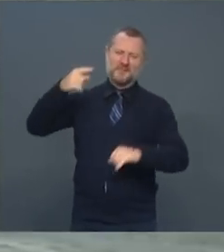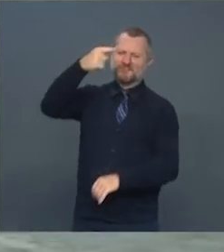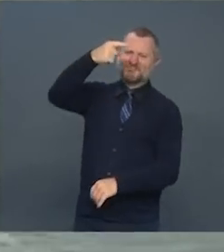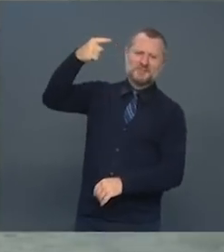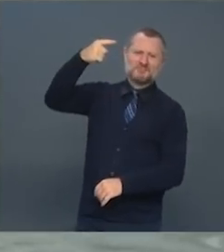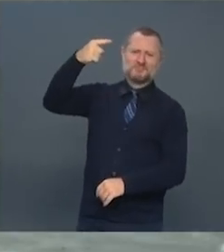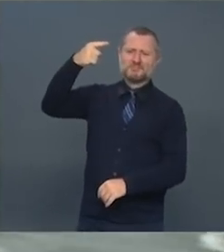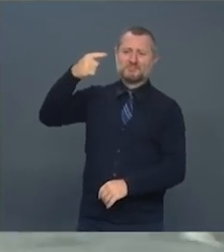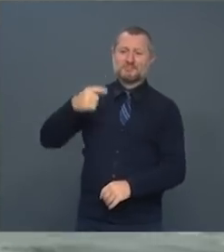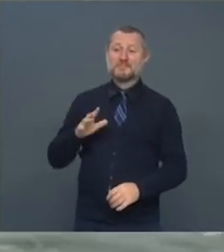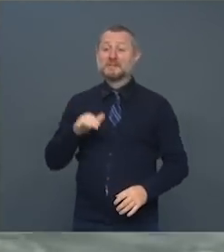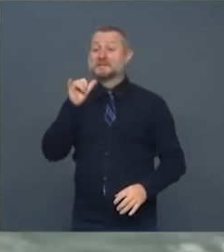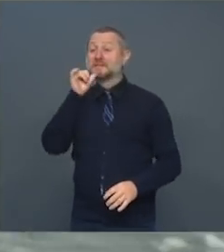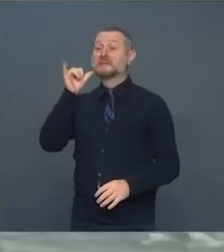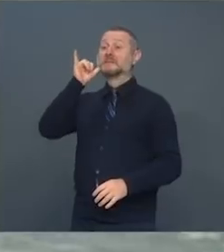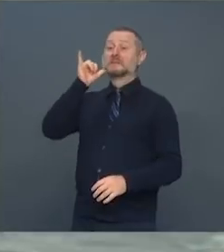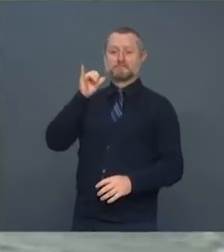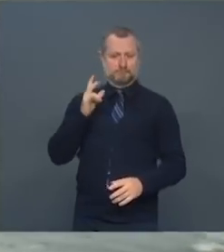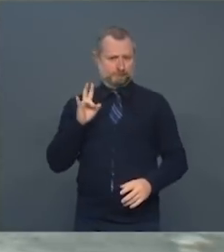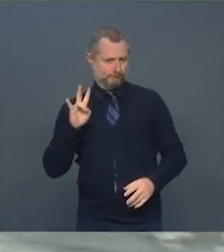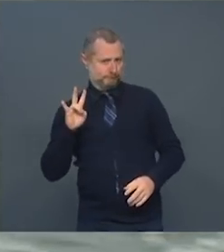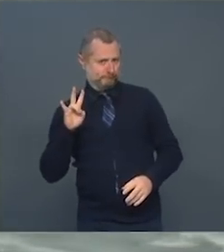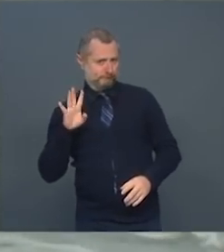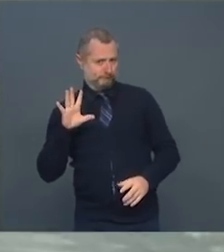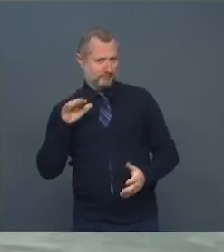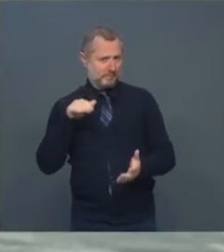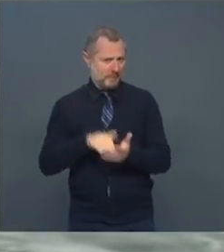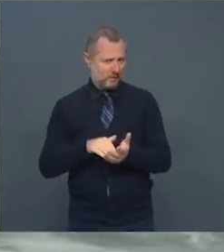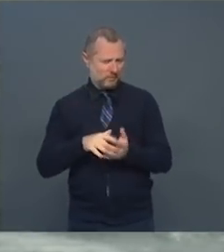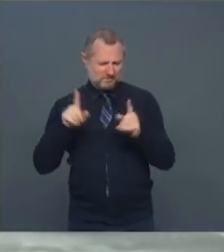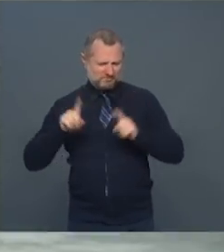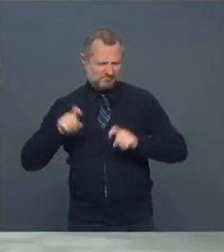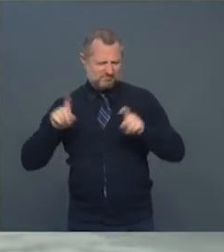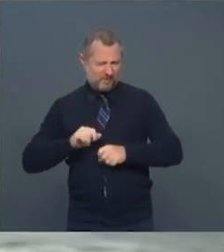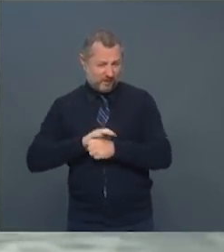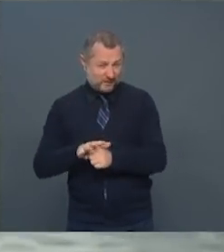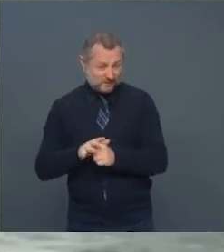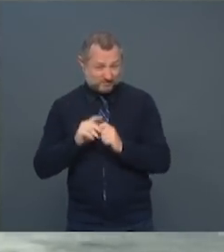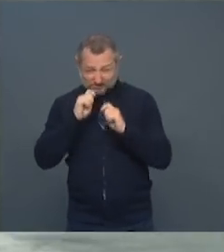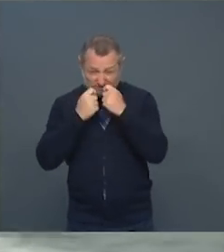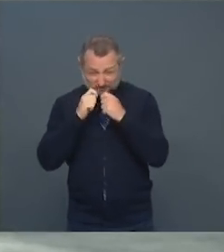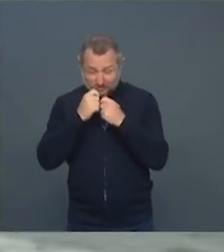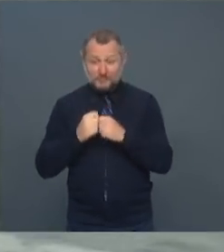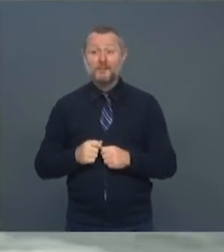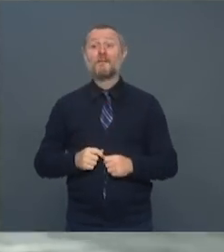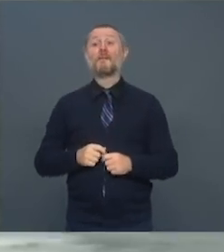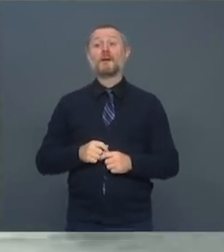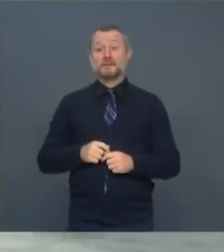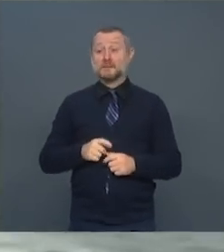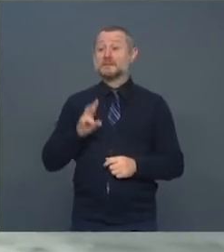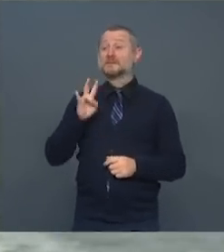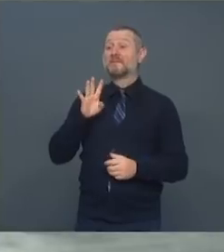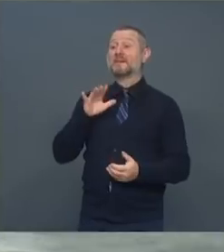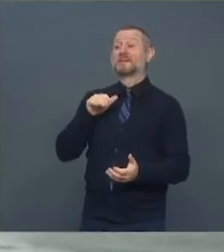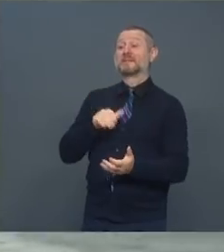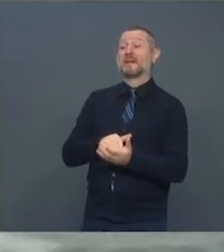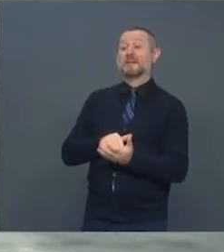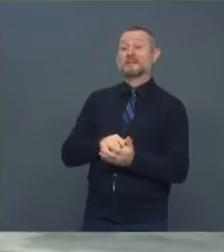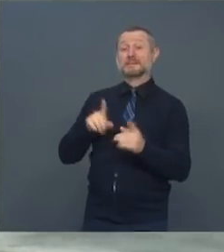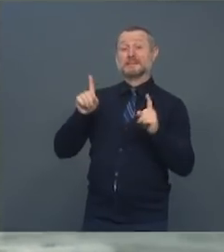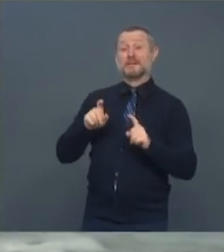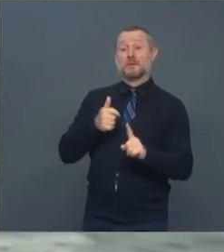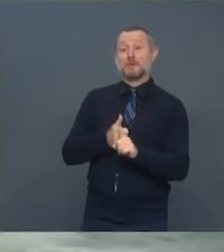about 75,000 tests statewide. To give you an idea of what 75,000 tests